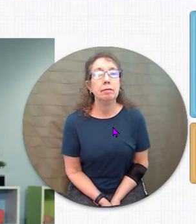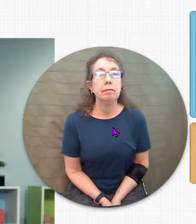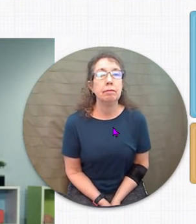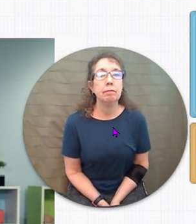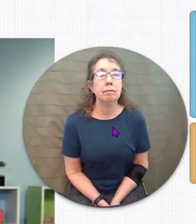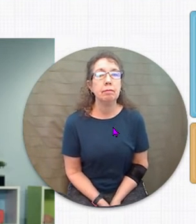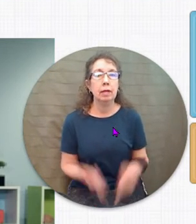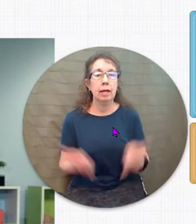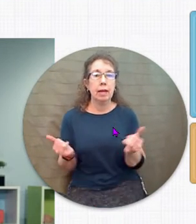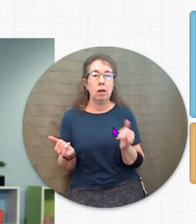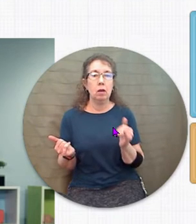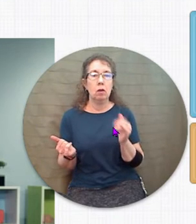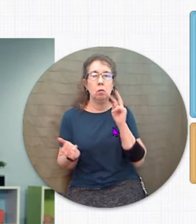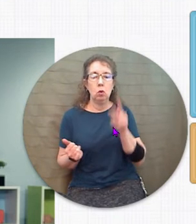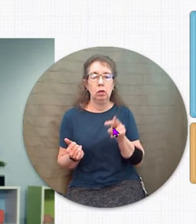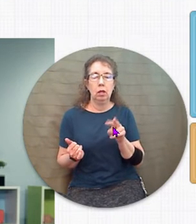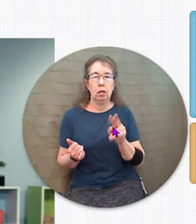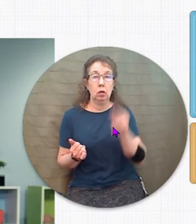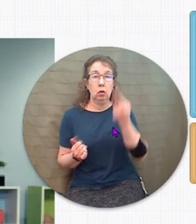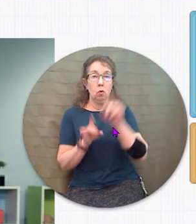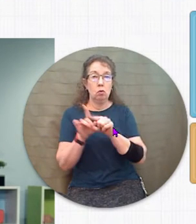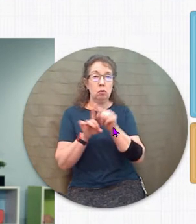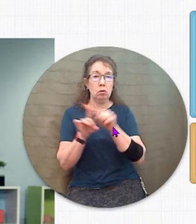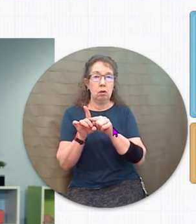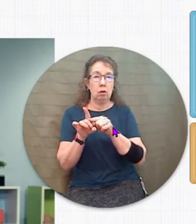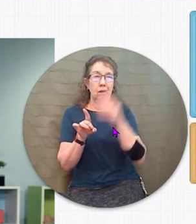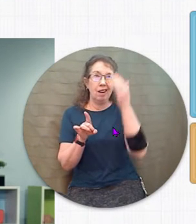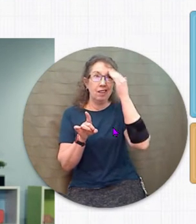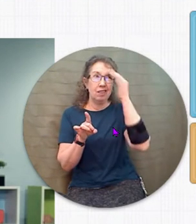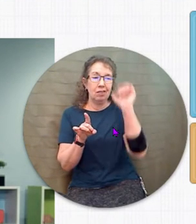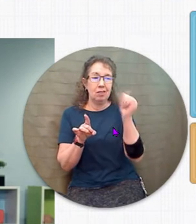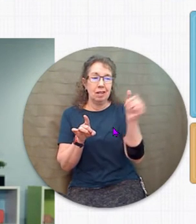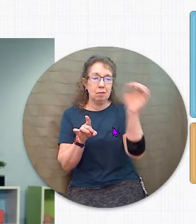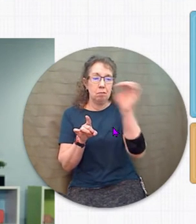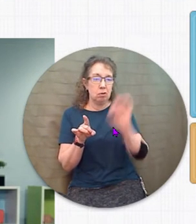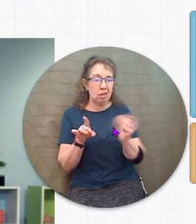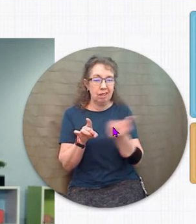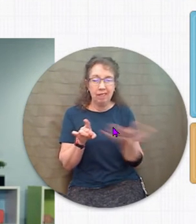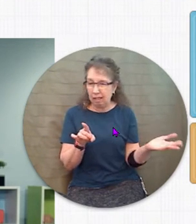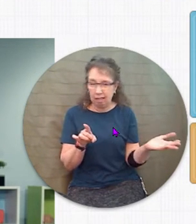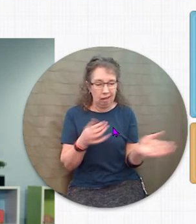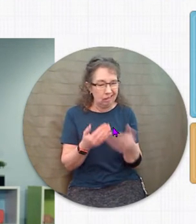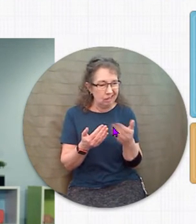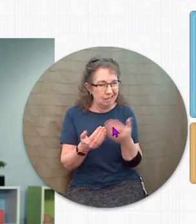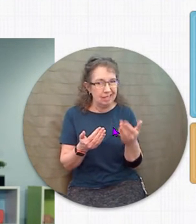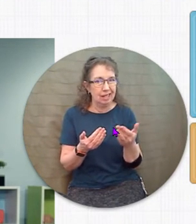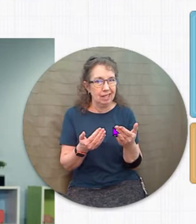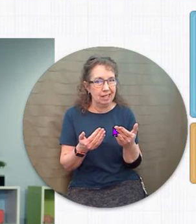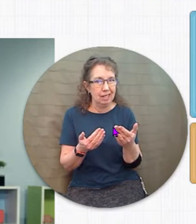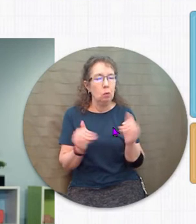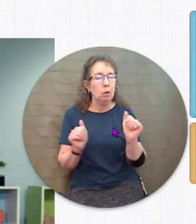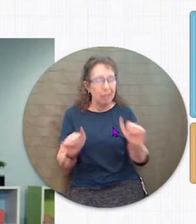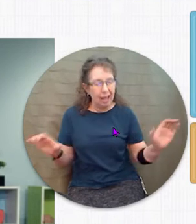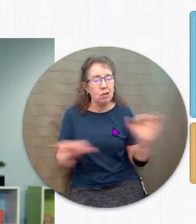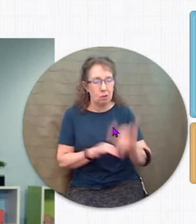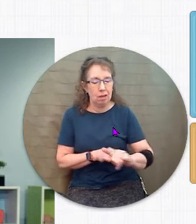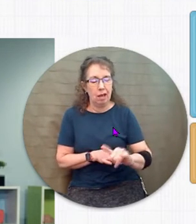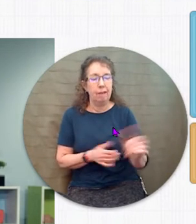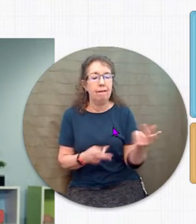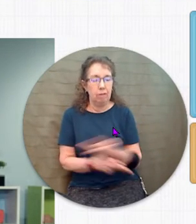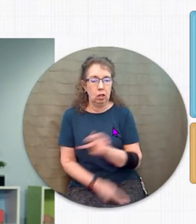go to my North Star. All right, I know 10% of anything. I can do 10% of anything. We're all ninjas. We can do